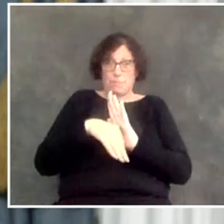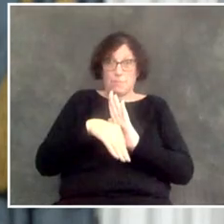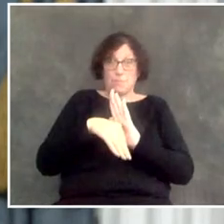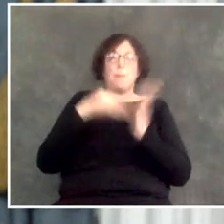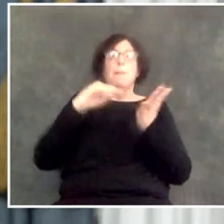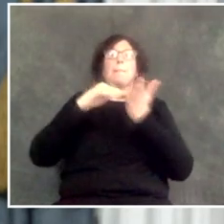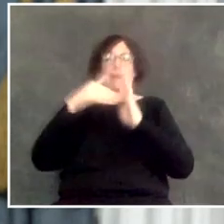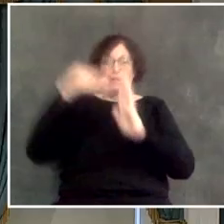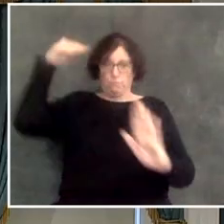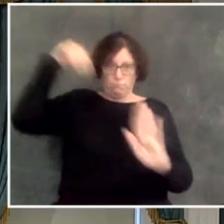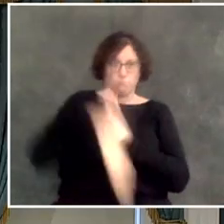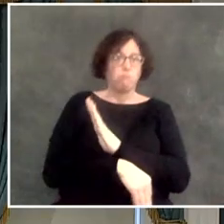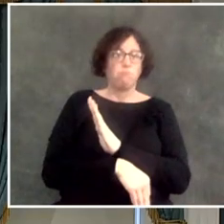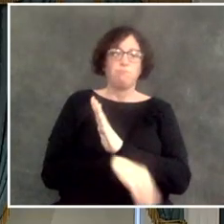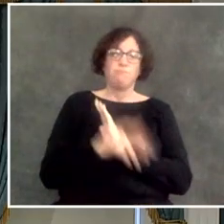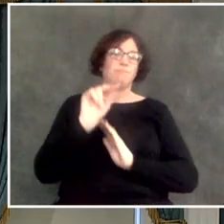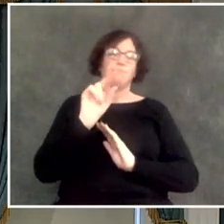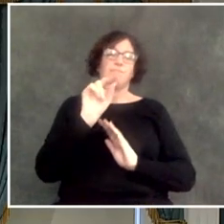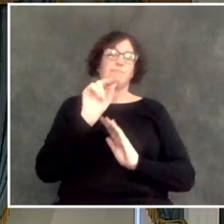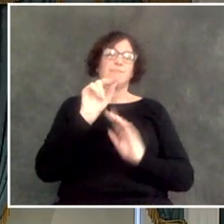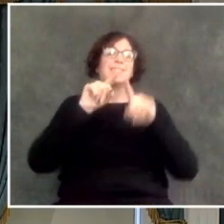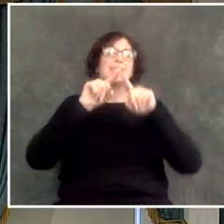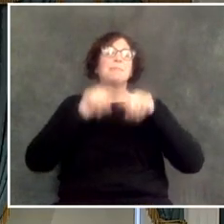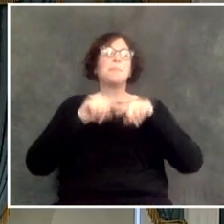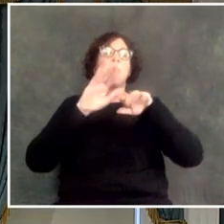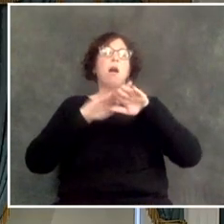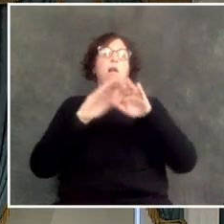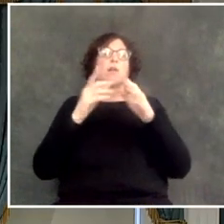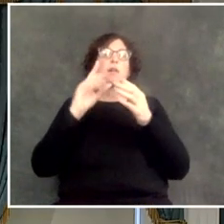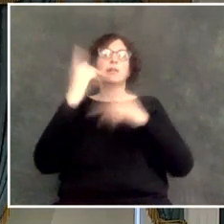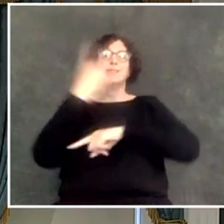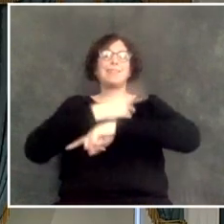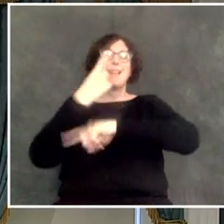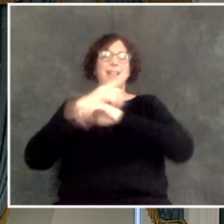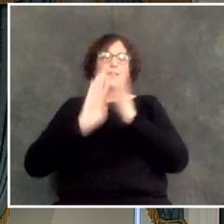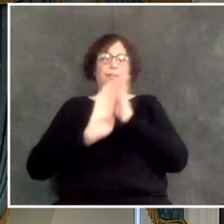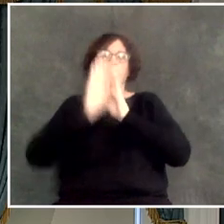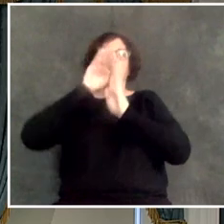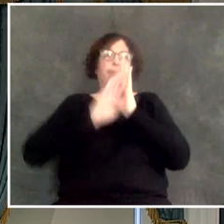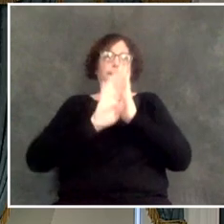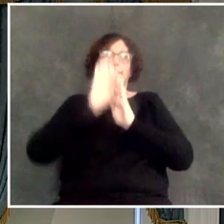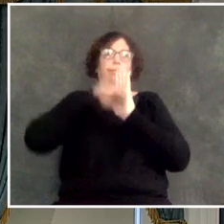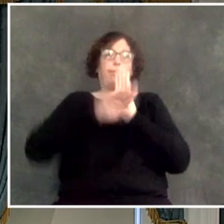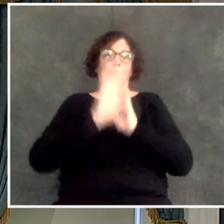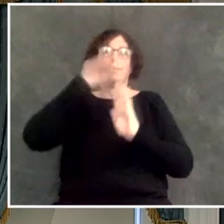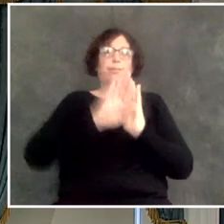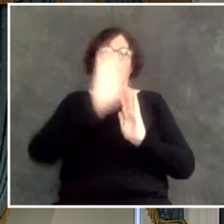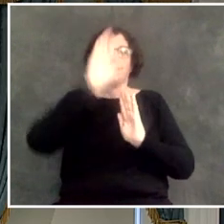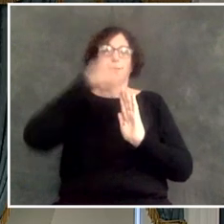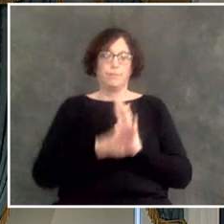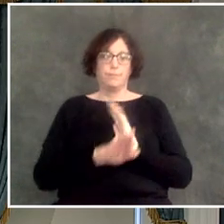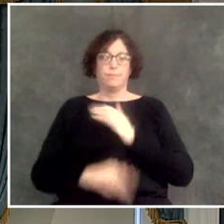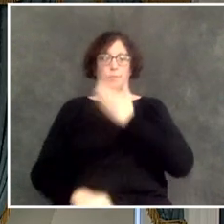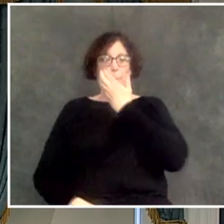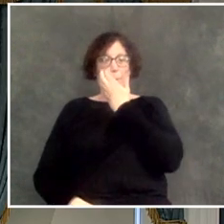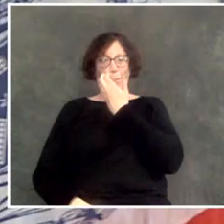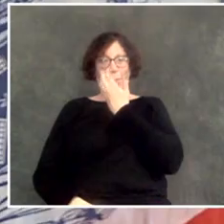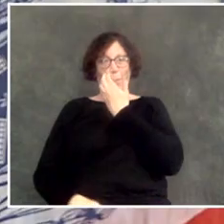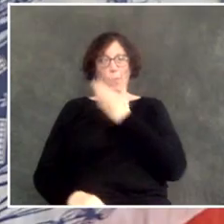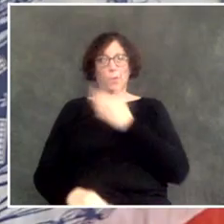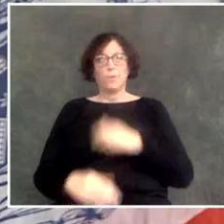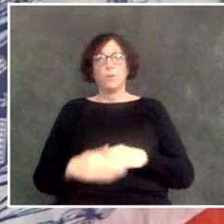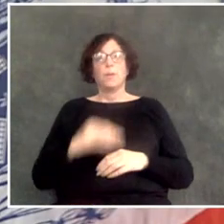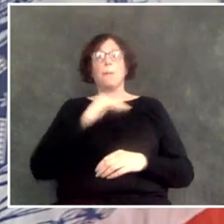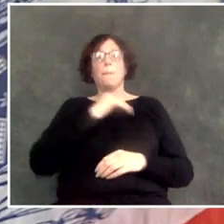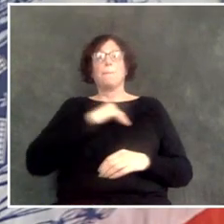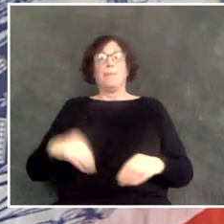obviously, look, everyone, the day that we can say, and there's a conversation all of us have quite frequently, the day that we are convinced the